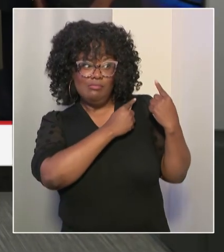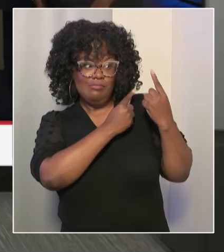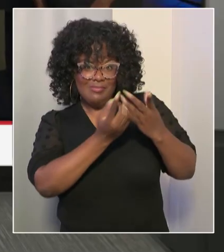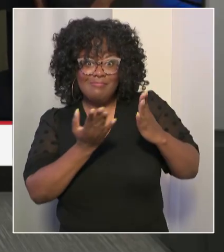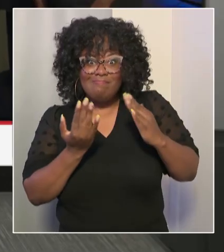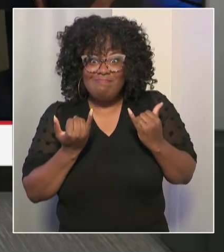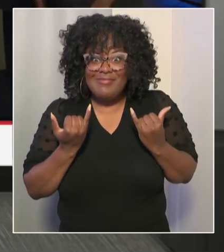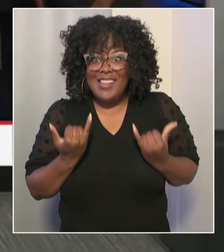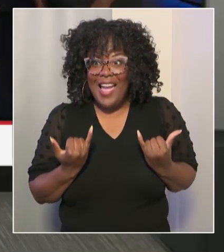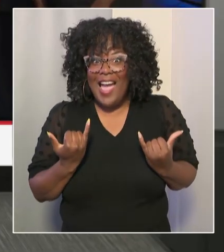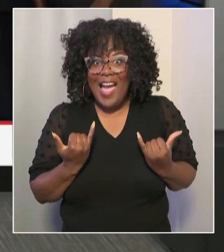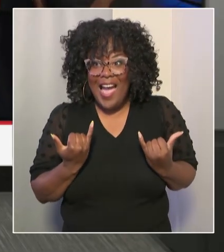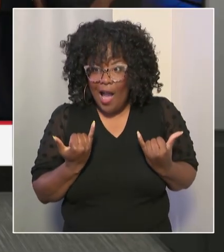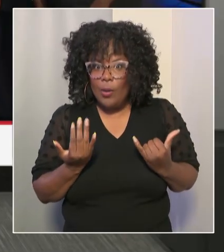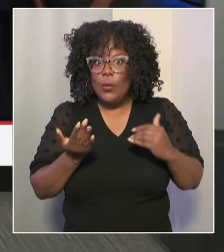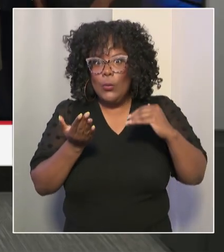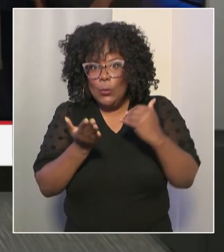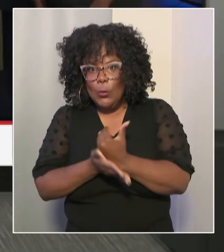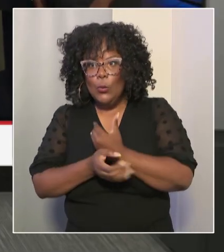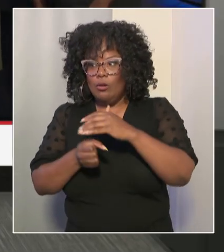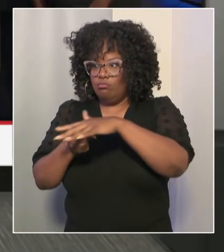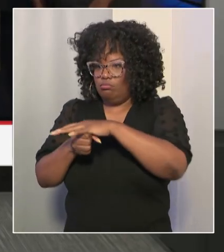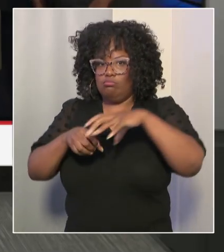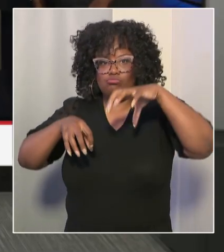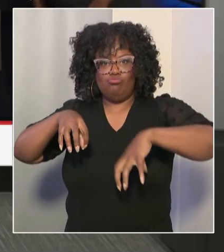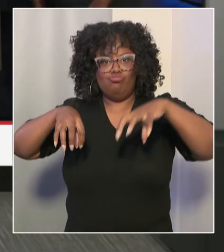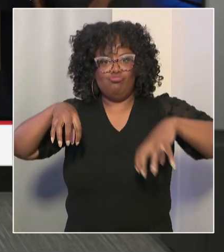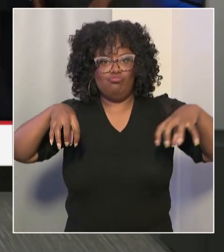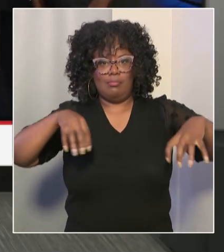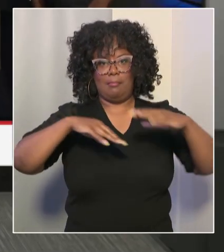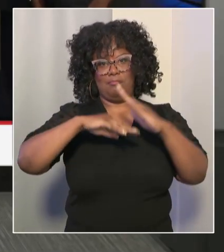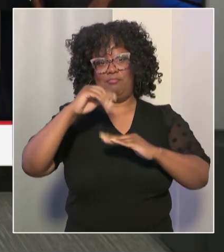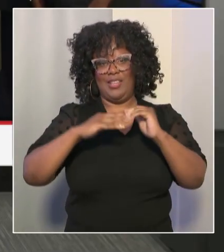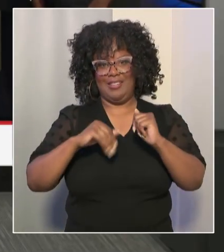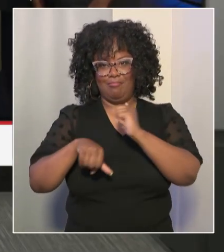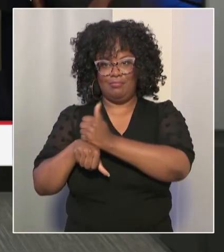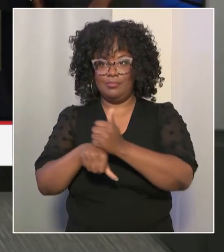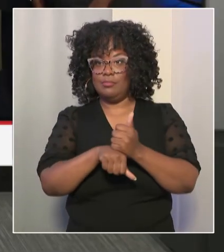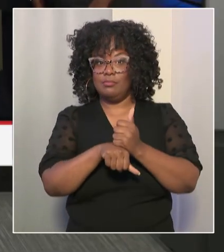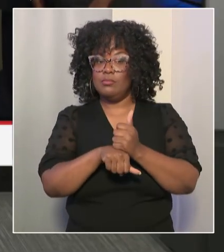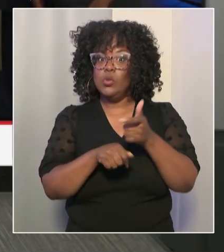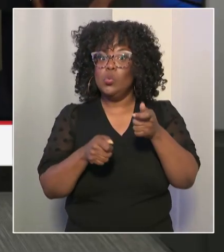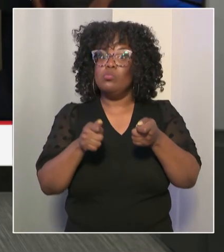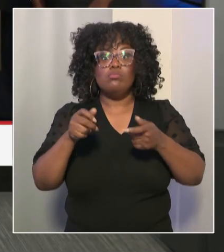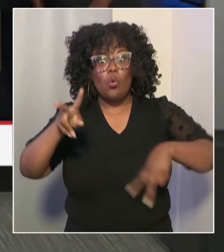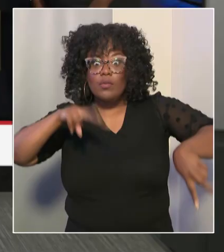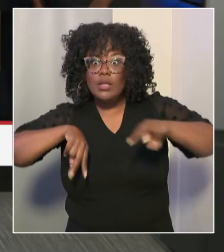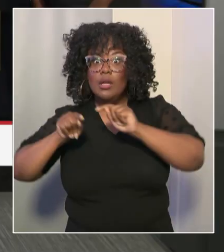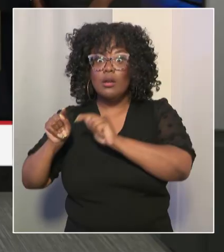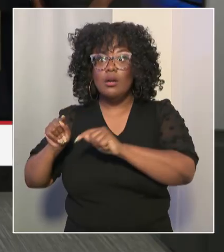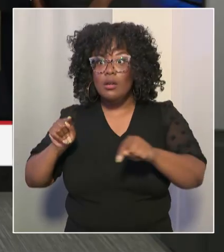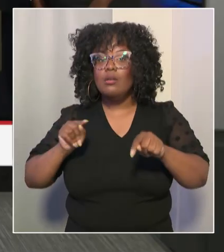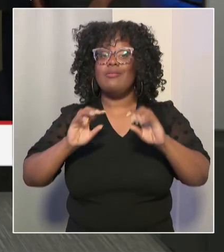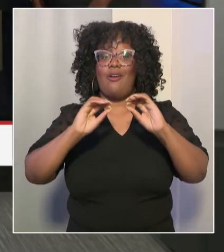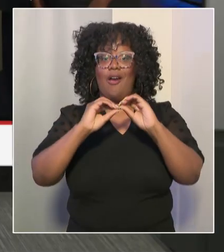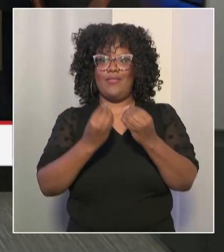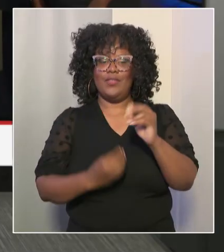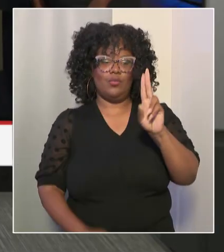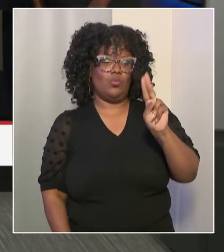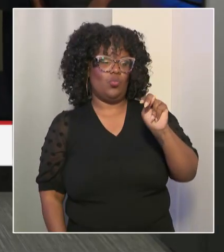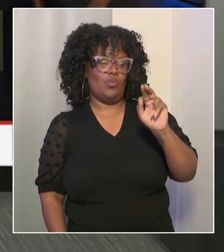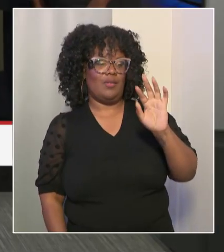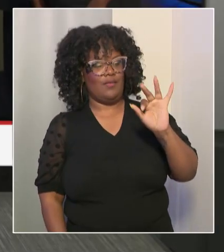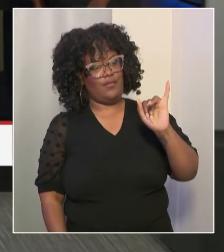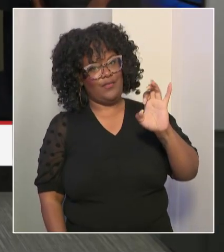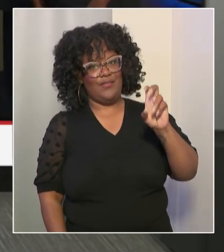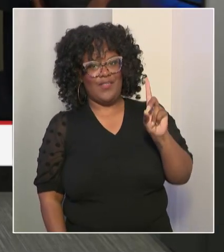sites managed by the Office of Unified Communications. So in addition to the technology improvements that